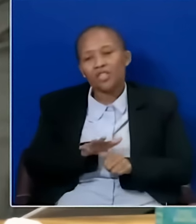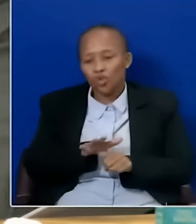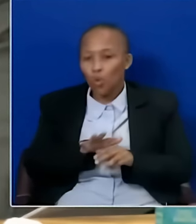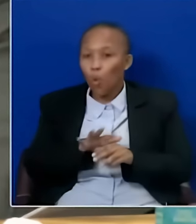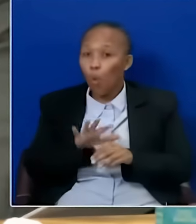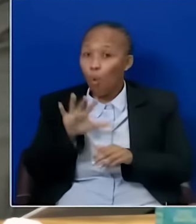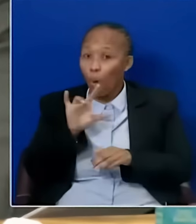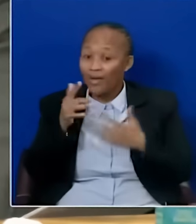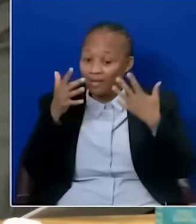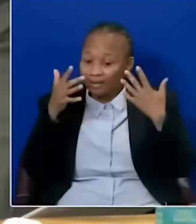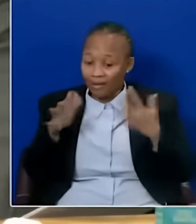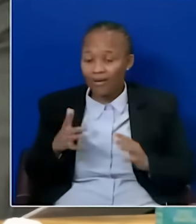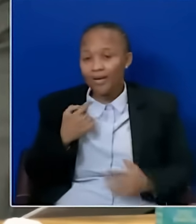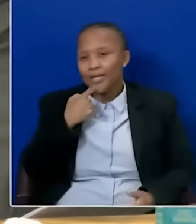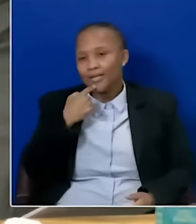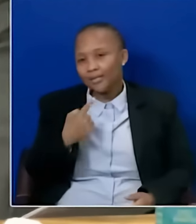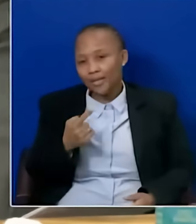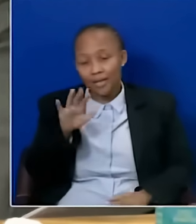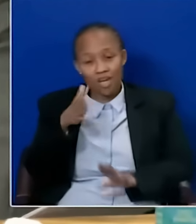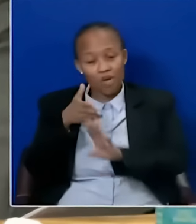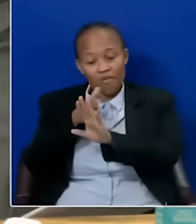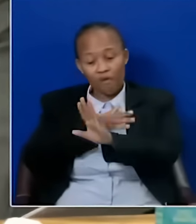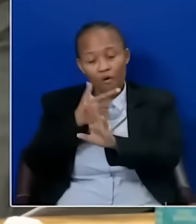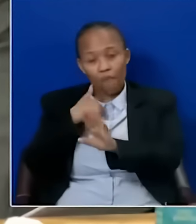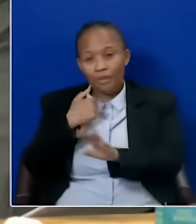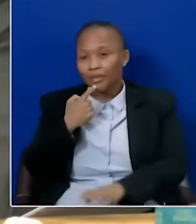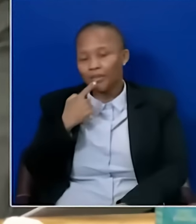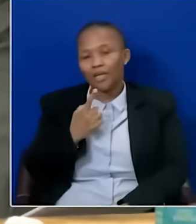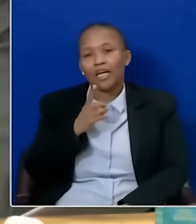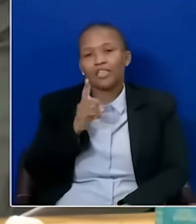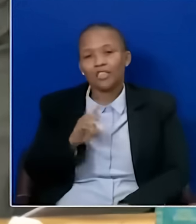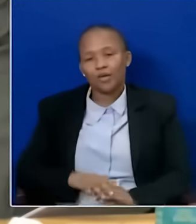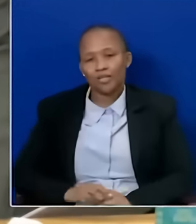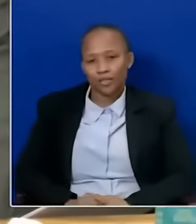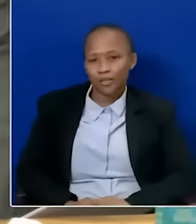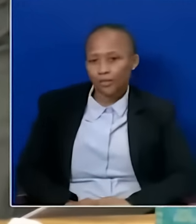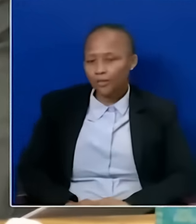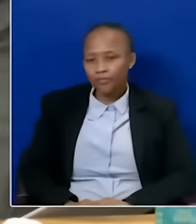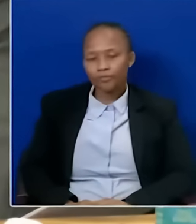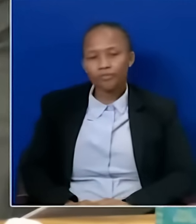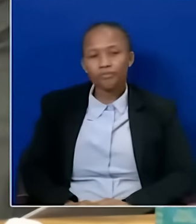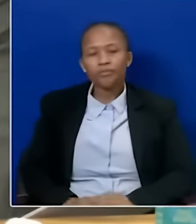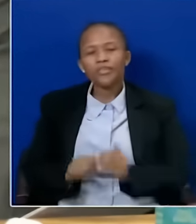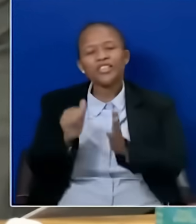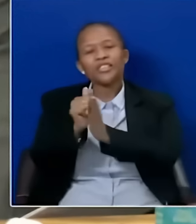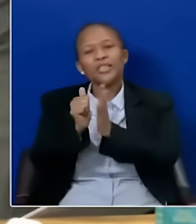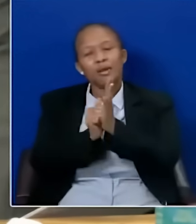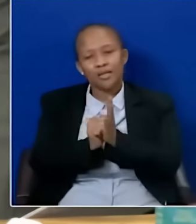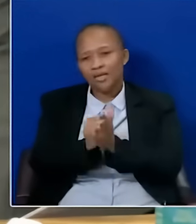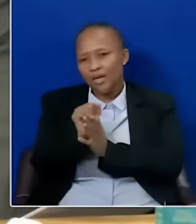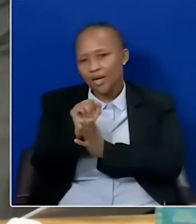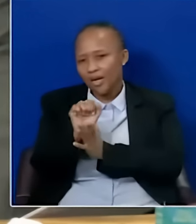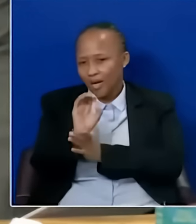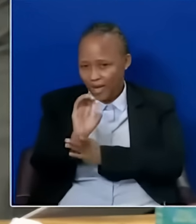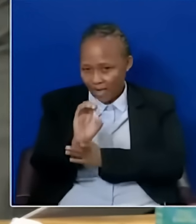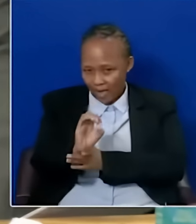I said earlier, which is that you have a statement with all the details in it. You have an infographic with all the